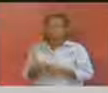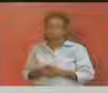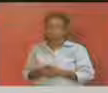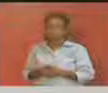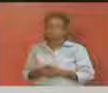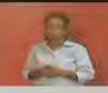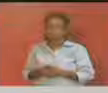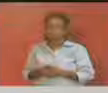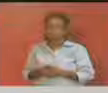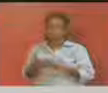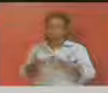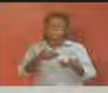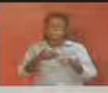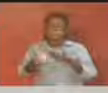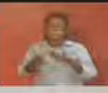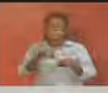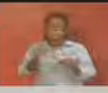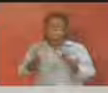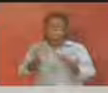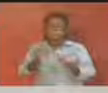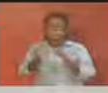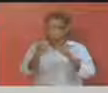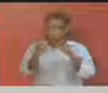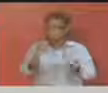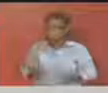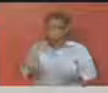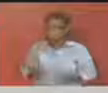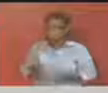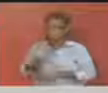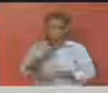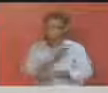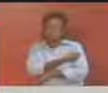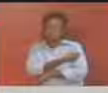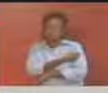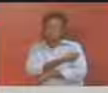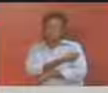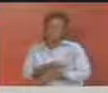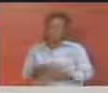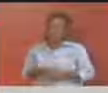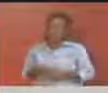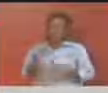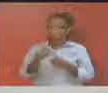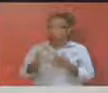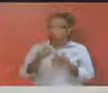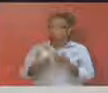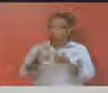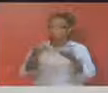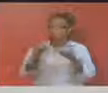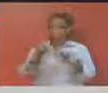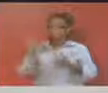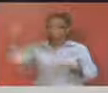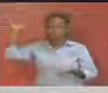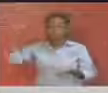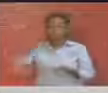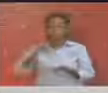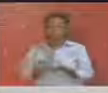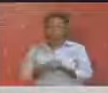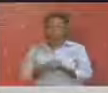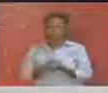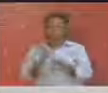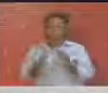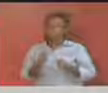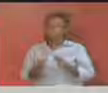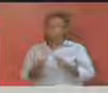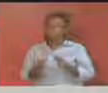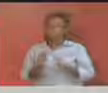for the safety of citizens of Trinidad and Tobago, for the safety of